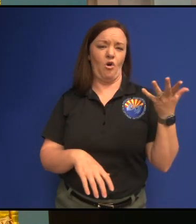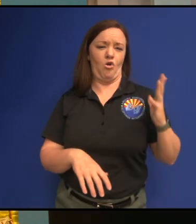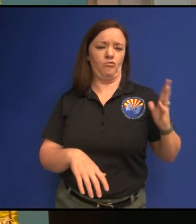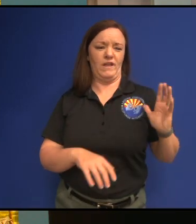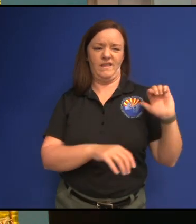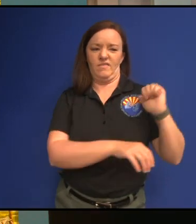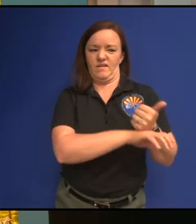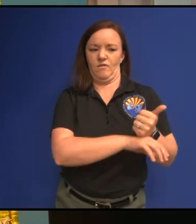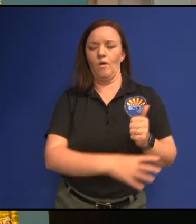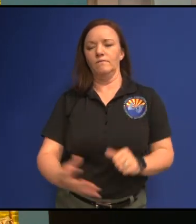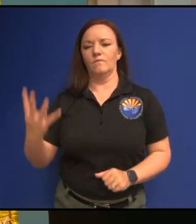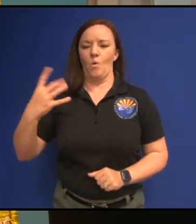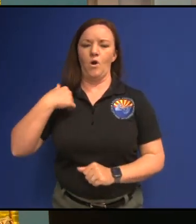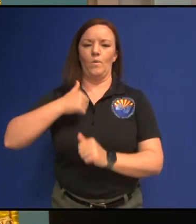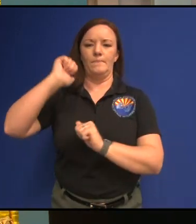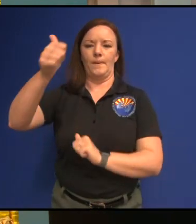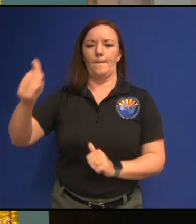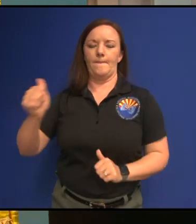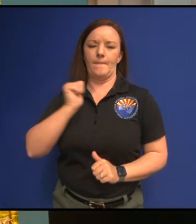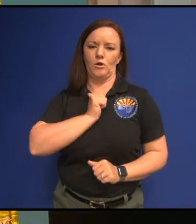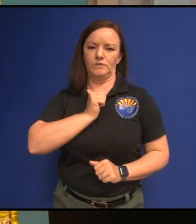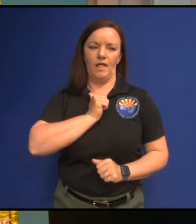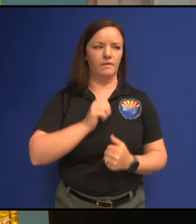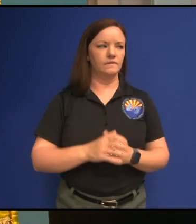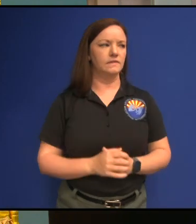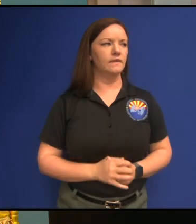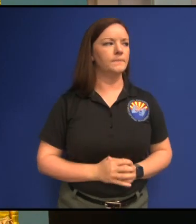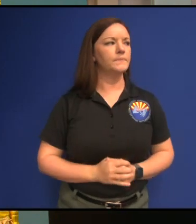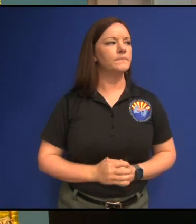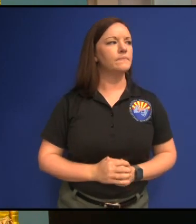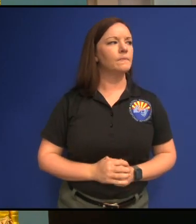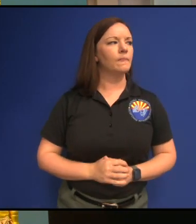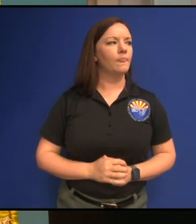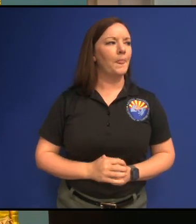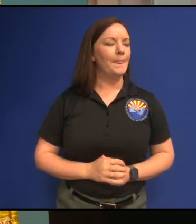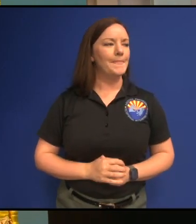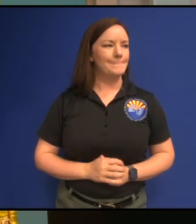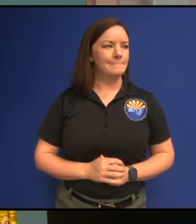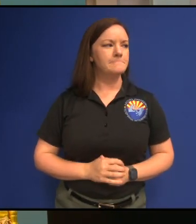ourselves. And it's zooming in right here to this other